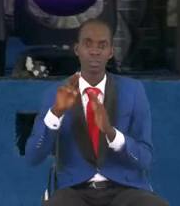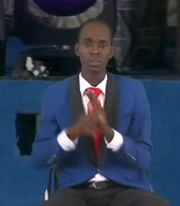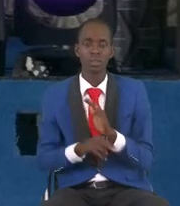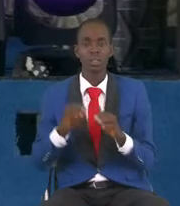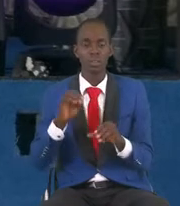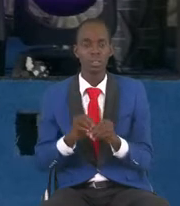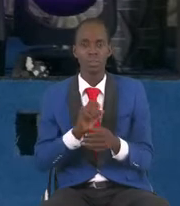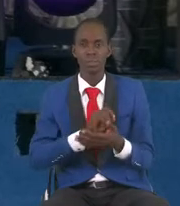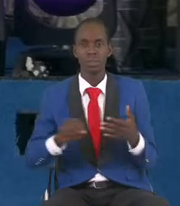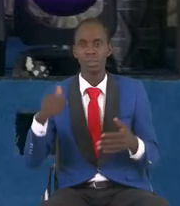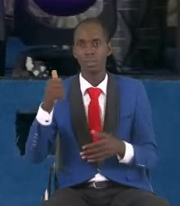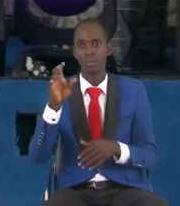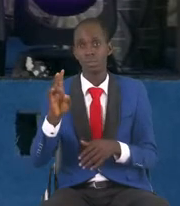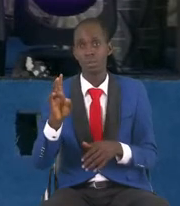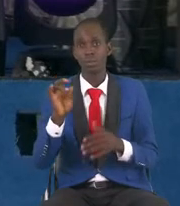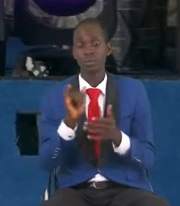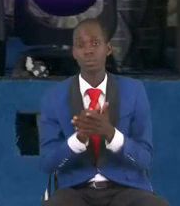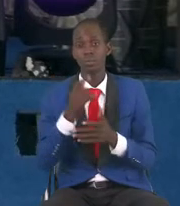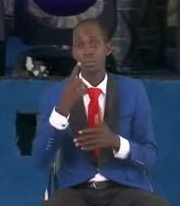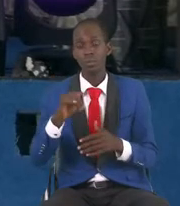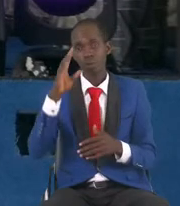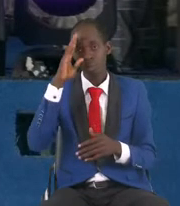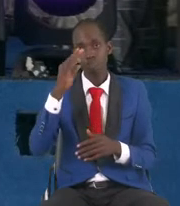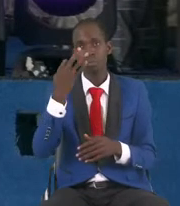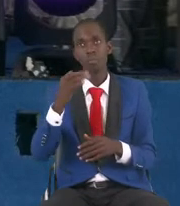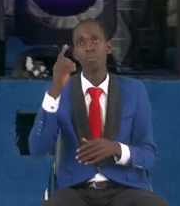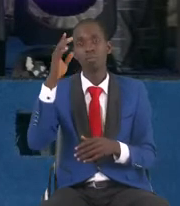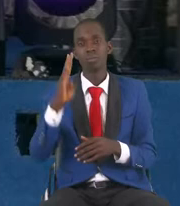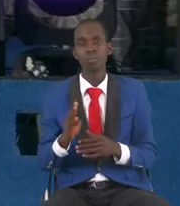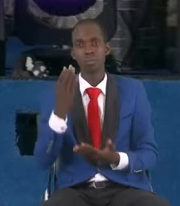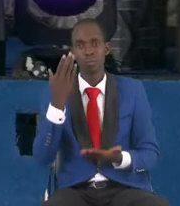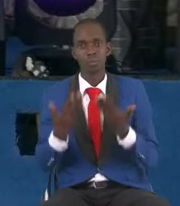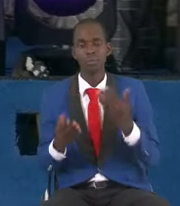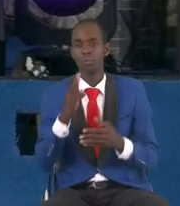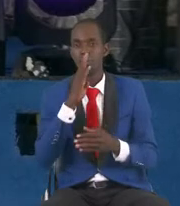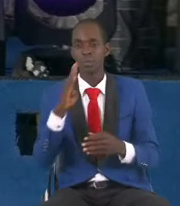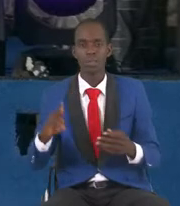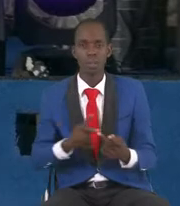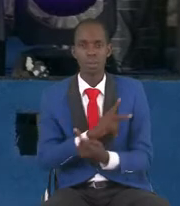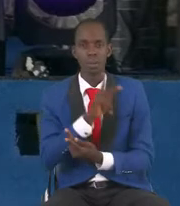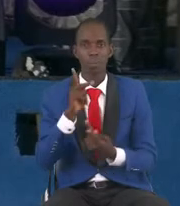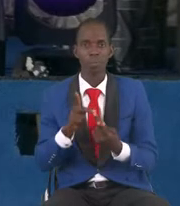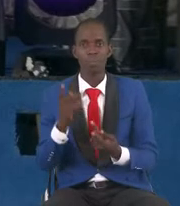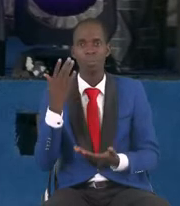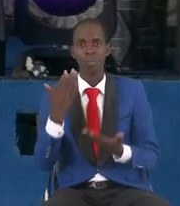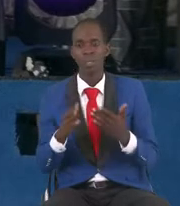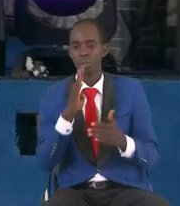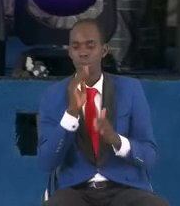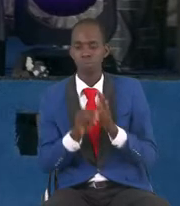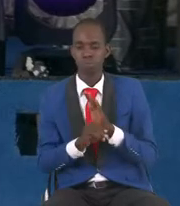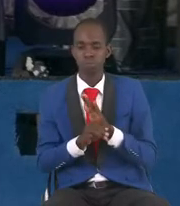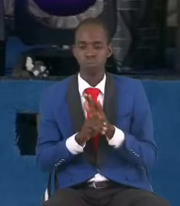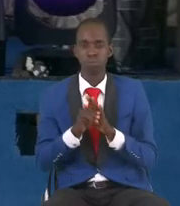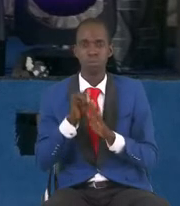17, that the man of God may be perfect, may be matured,